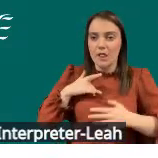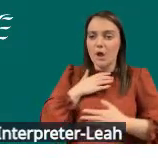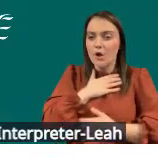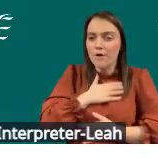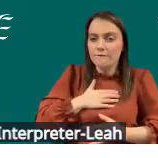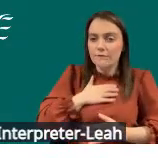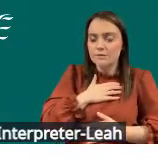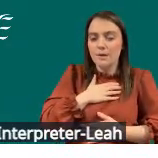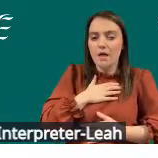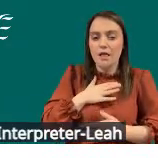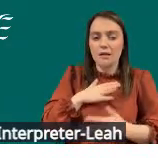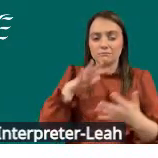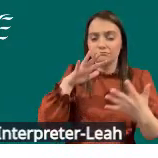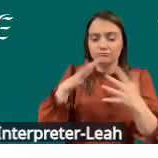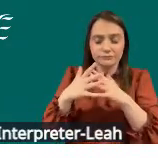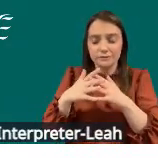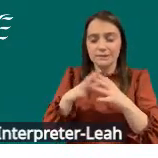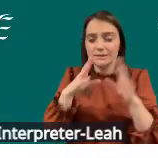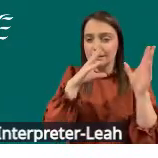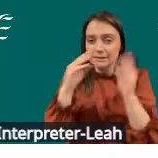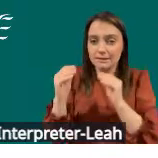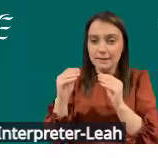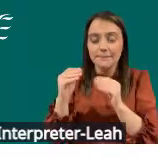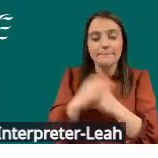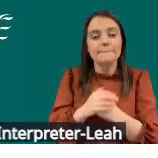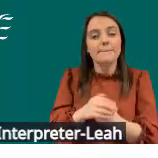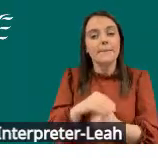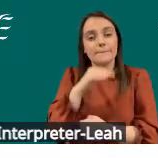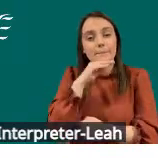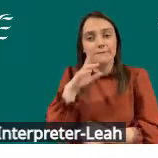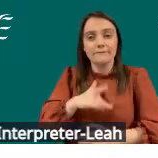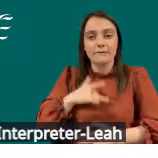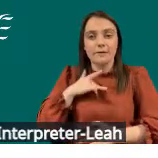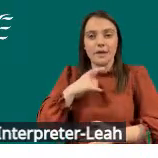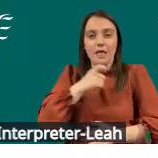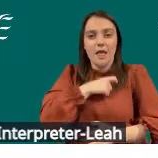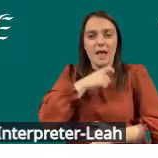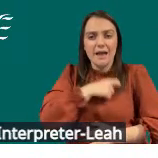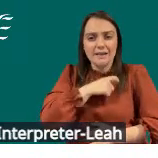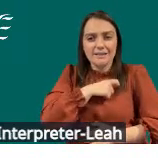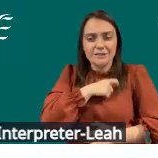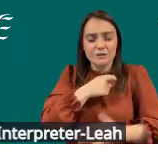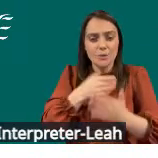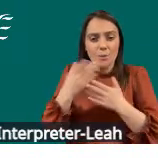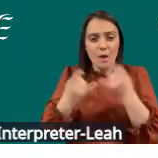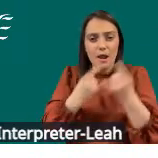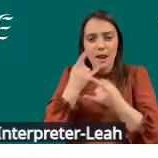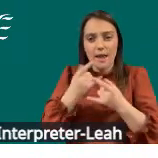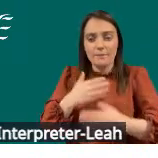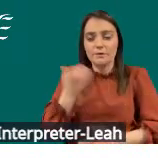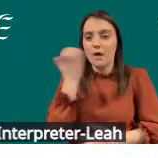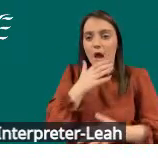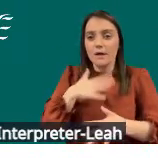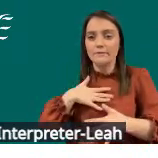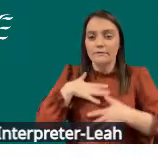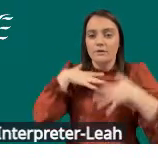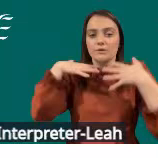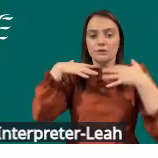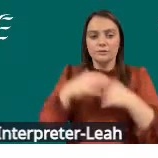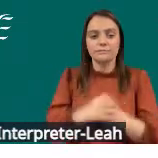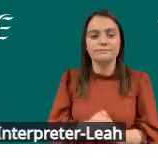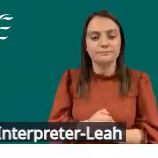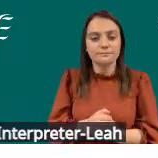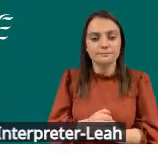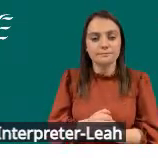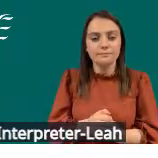sleep, and it can set up a cycle where we're feeling very anxious about what happens if we have hot flush. So, like